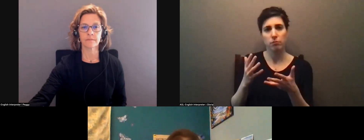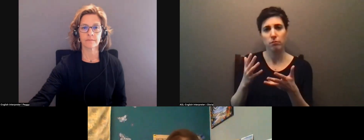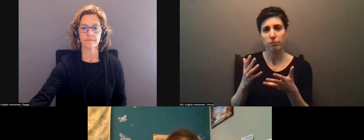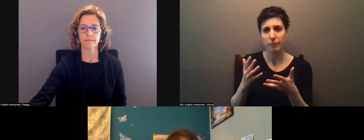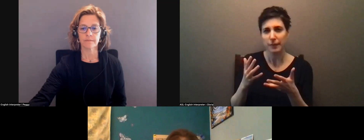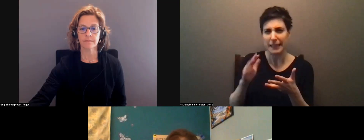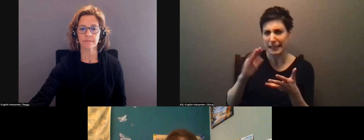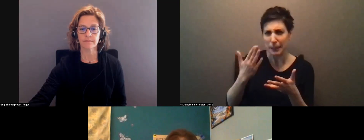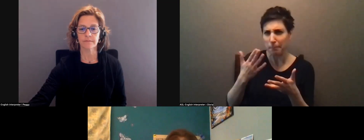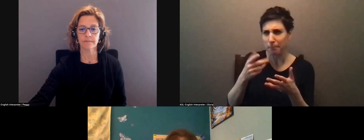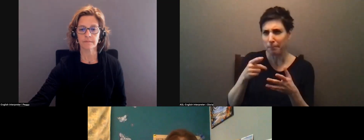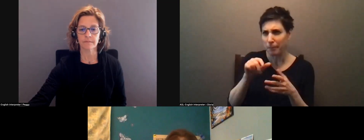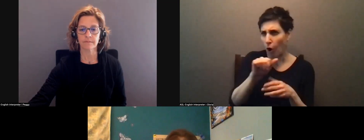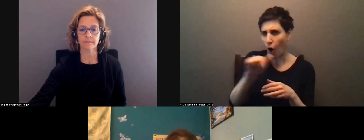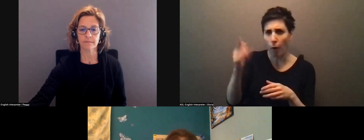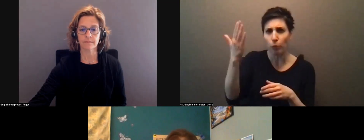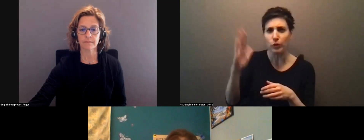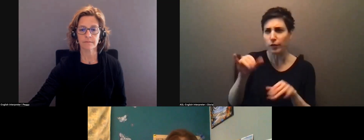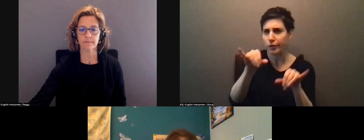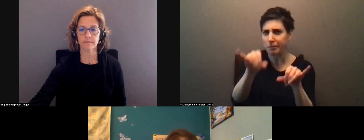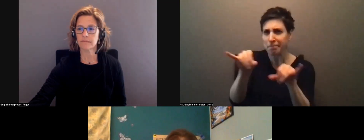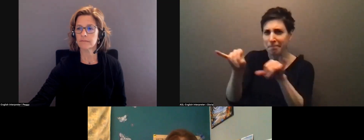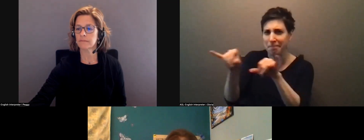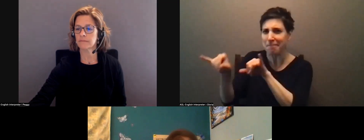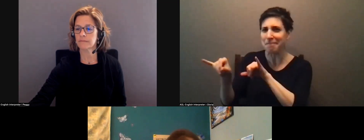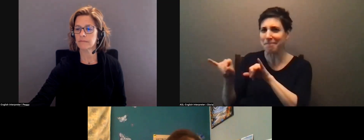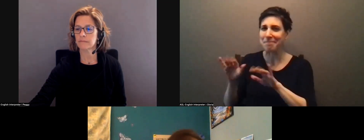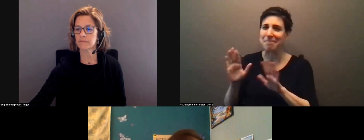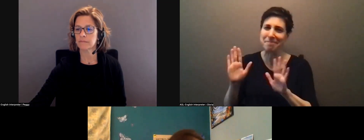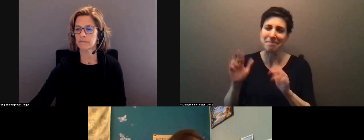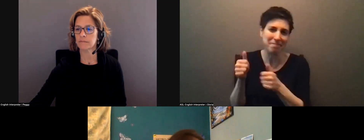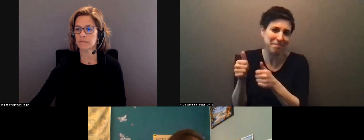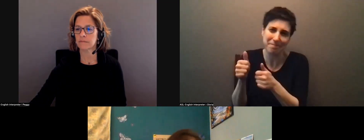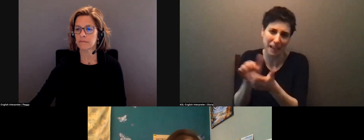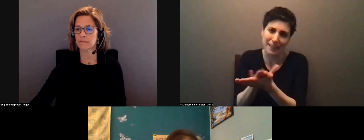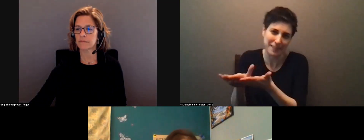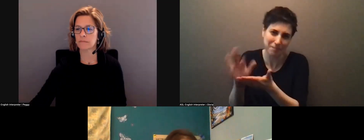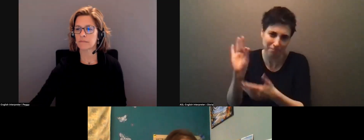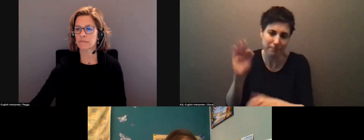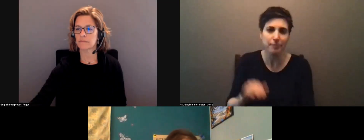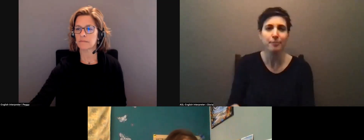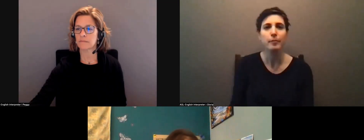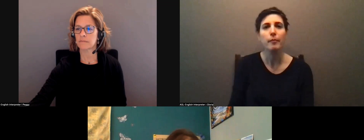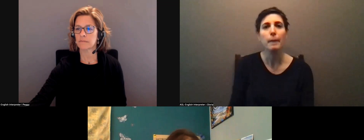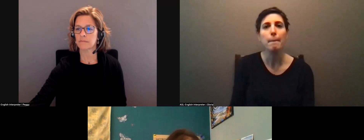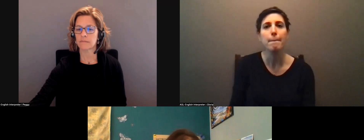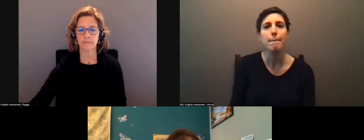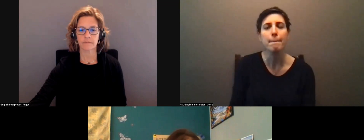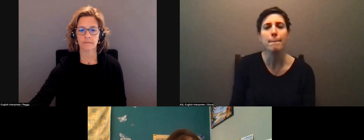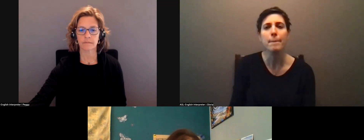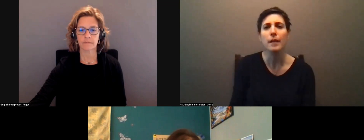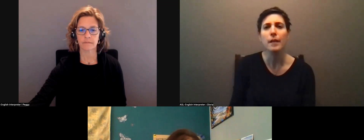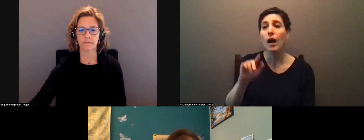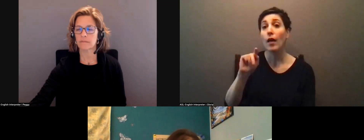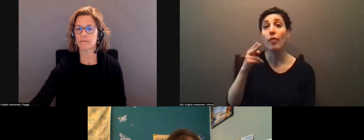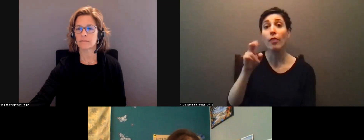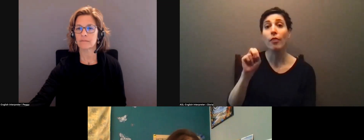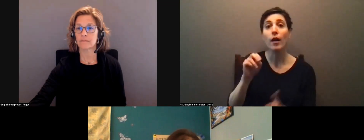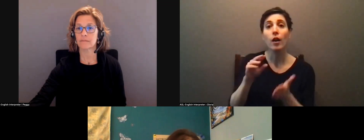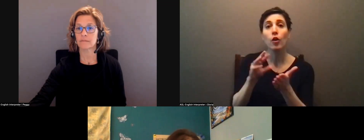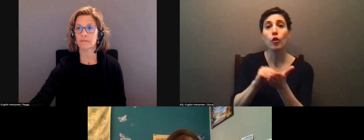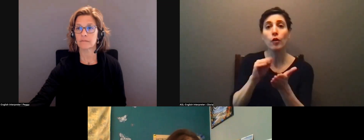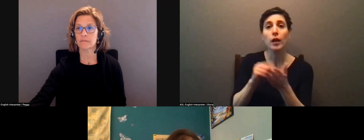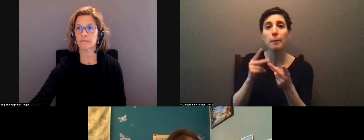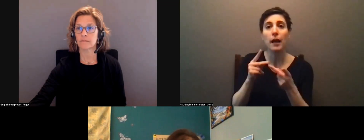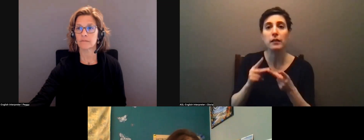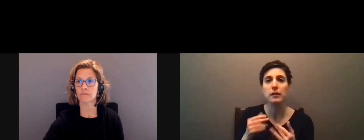themes that everyone has been sharing so far. It's really nice to see that. Sandy and Rosemary, or the Learning Place, we will